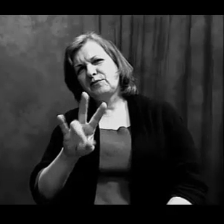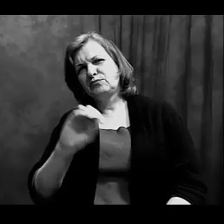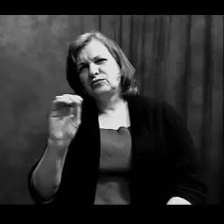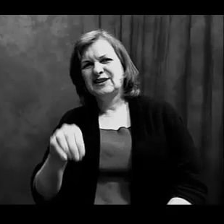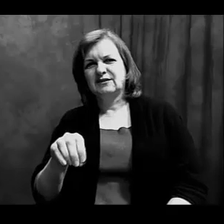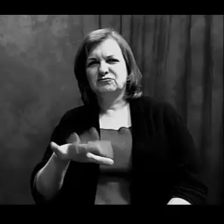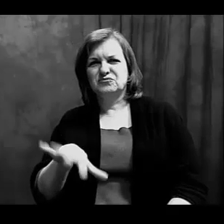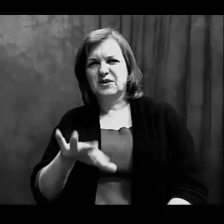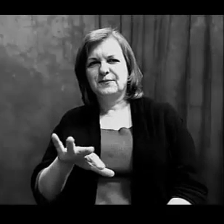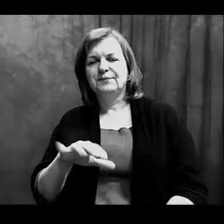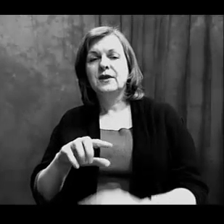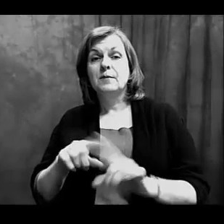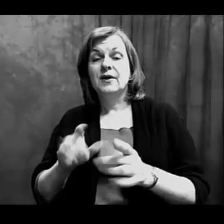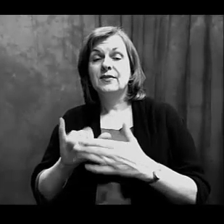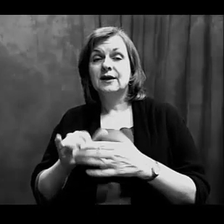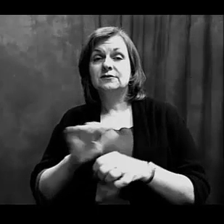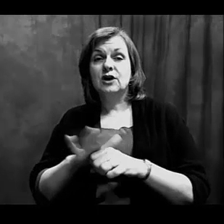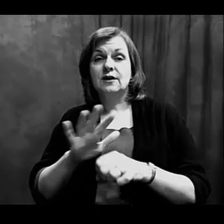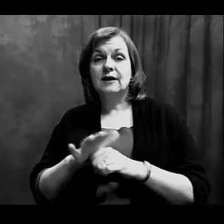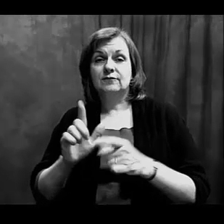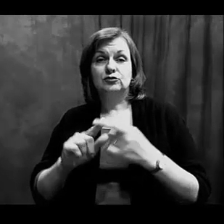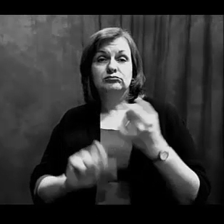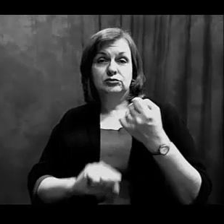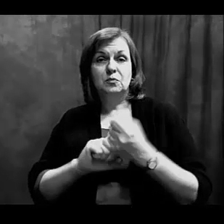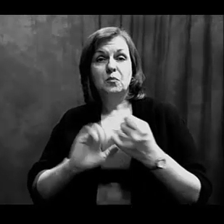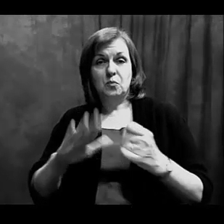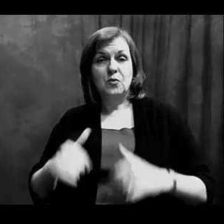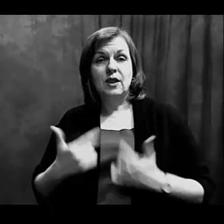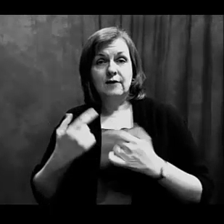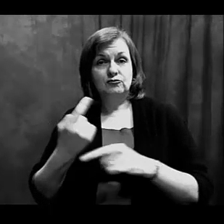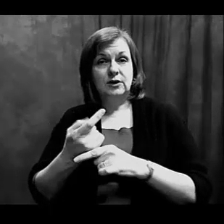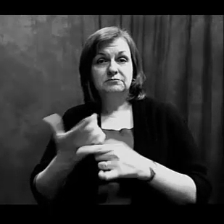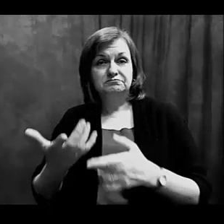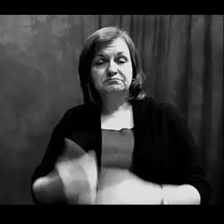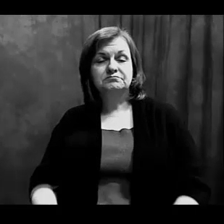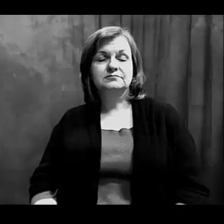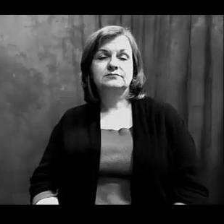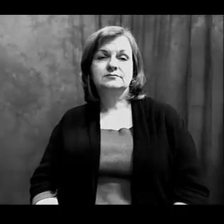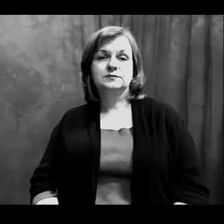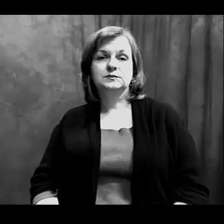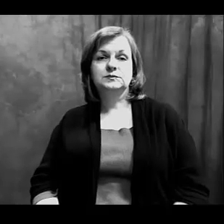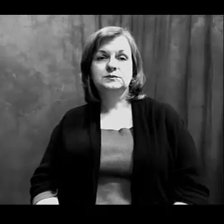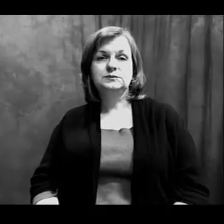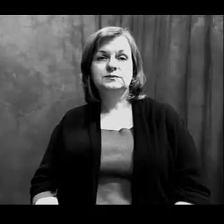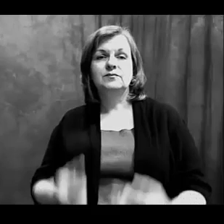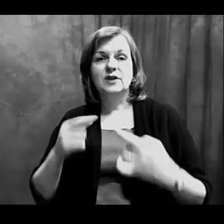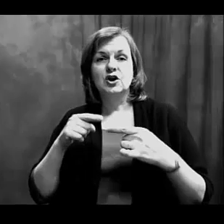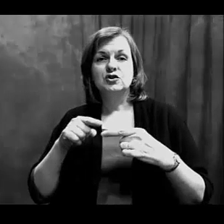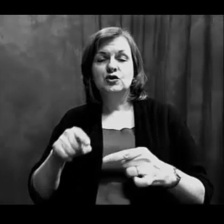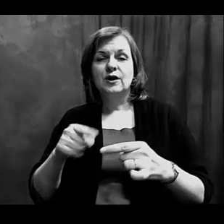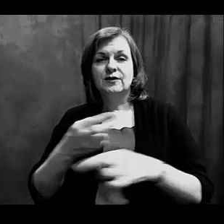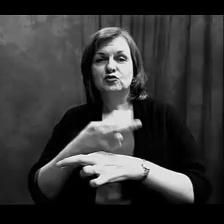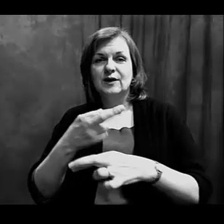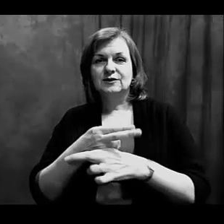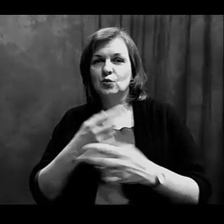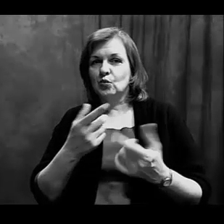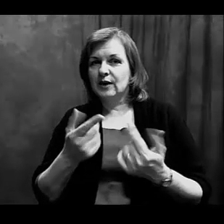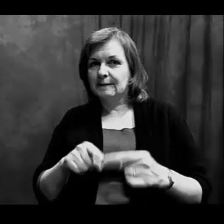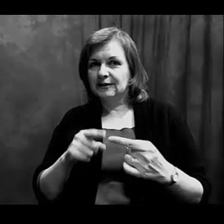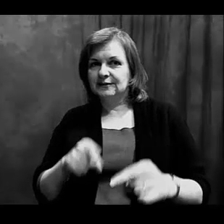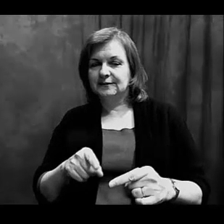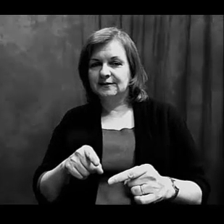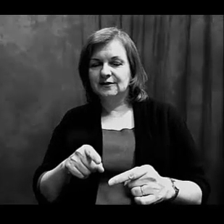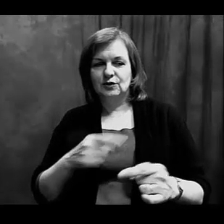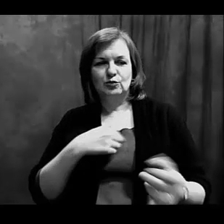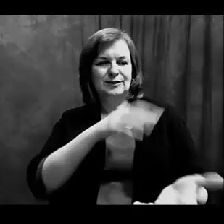efficient, but it's obviously enough to sustain you, right? So in these reactions, we take